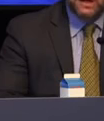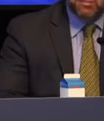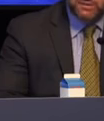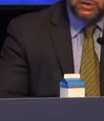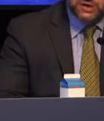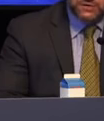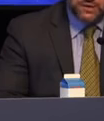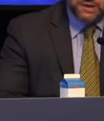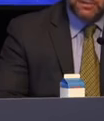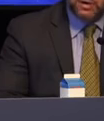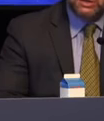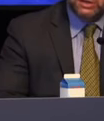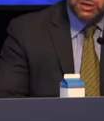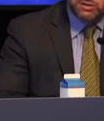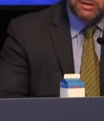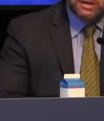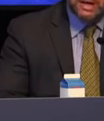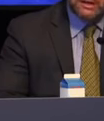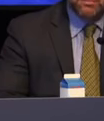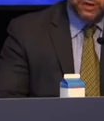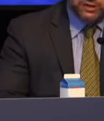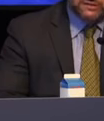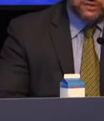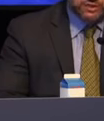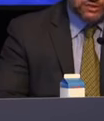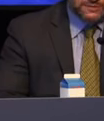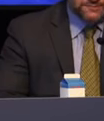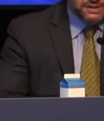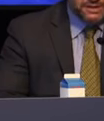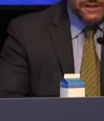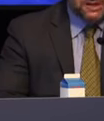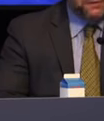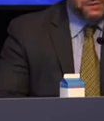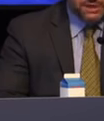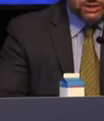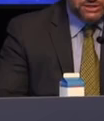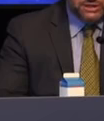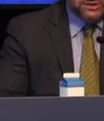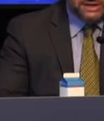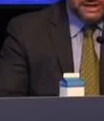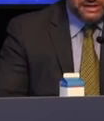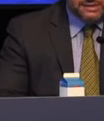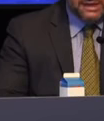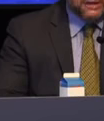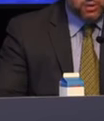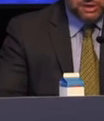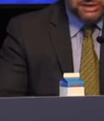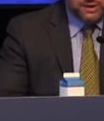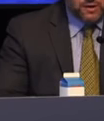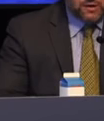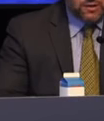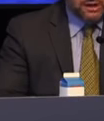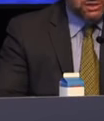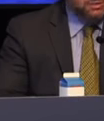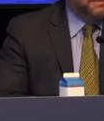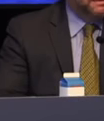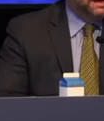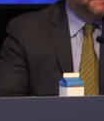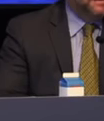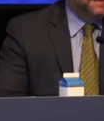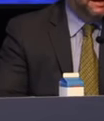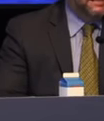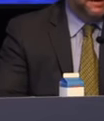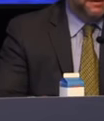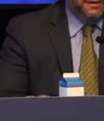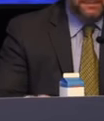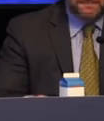and the unemployment trust fund that belongs to you and the employers of New Jersey. Thank you for your patience and understanding as we work to get all who are eligible